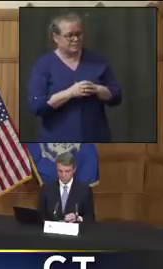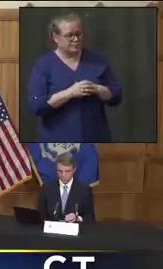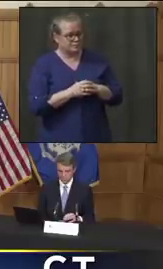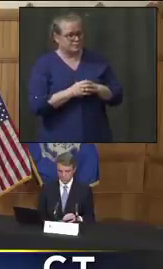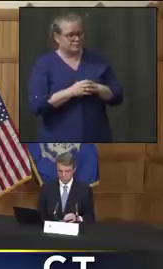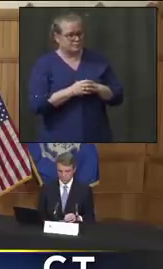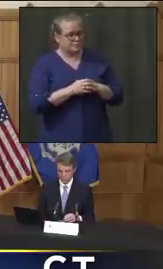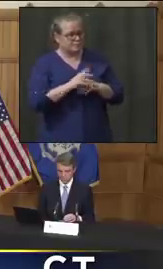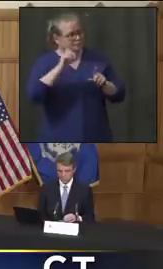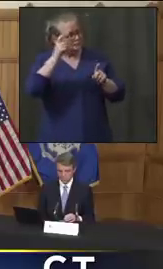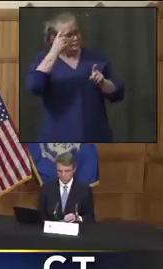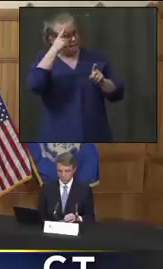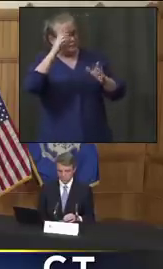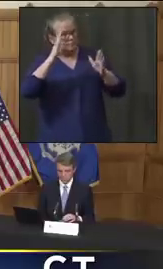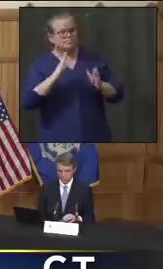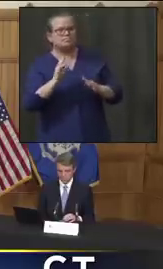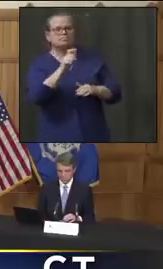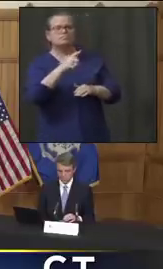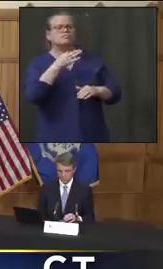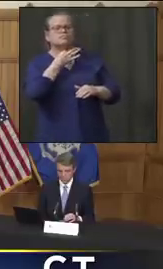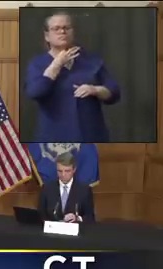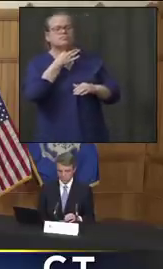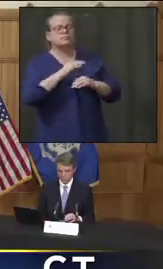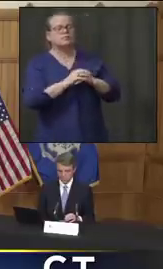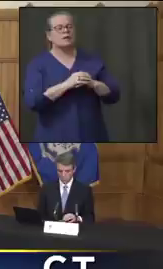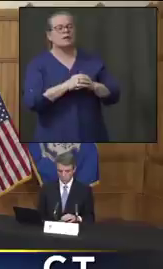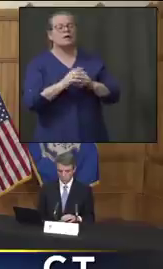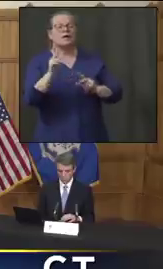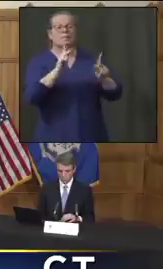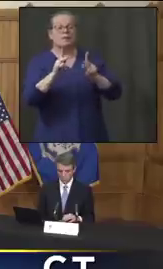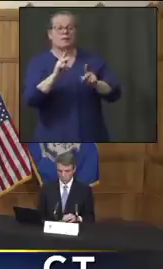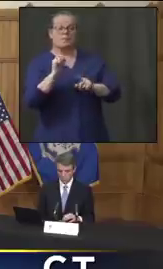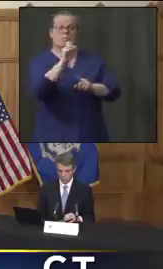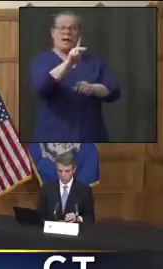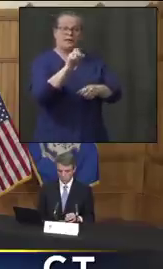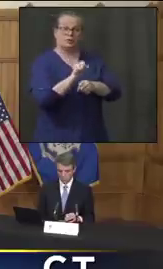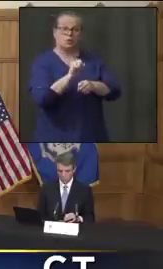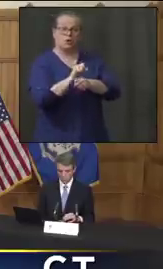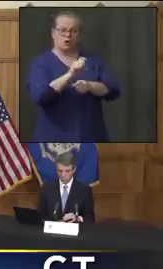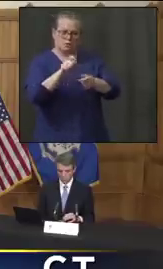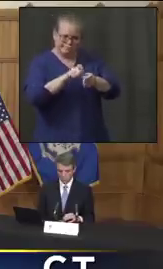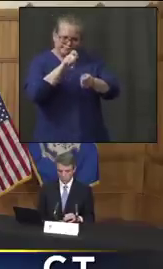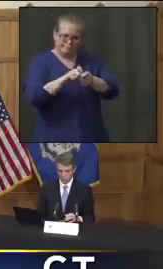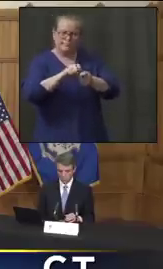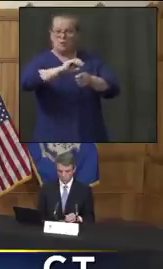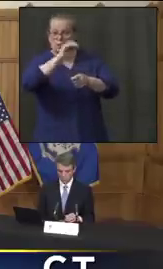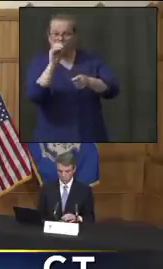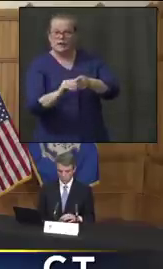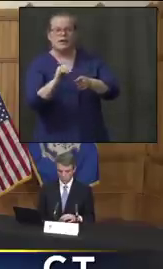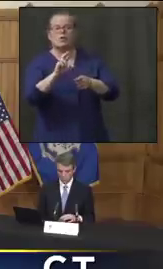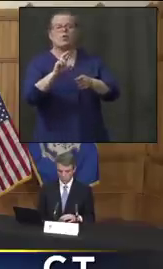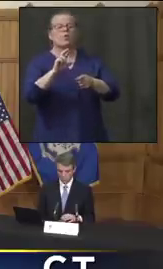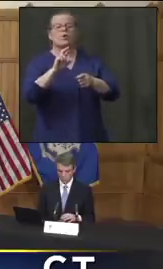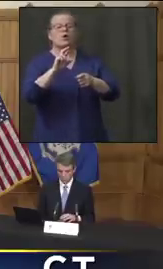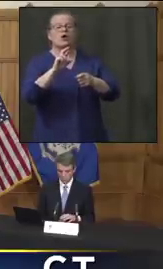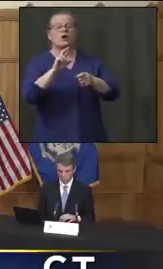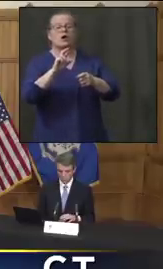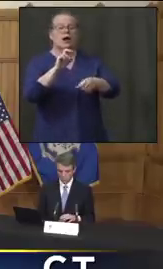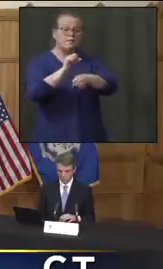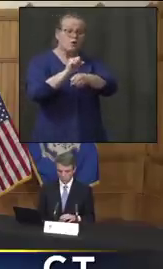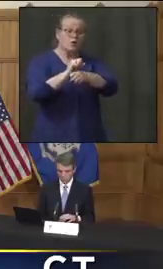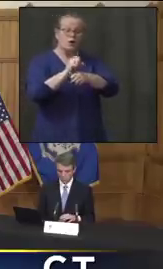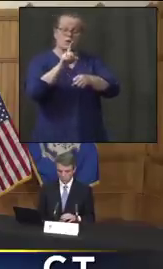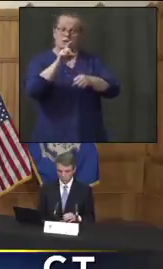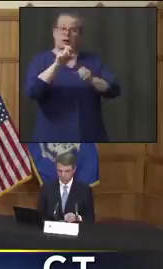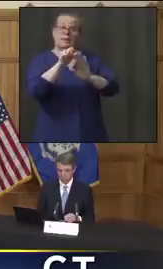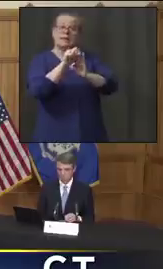a percentage of people that is going to go back to work or be employed once the economy reopens. Is the state of Connecticut